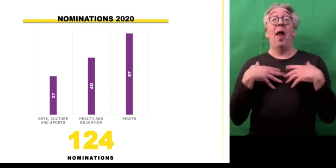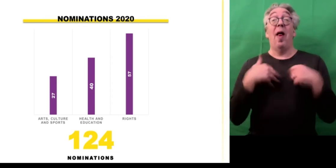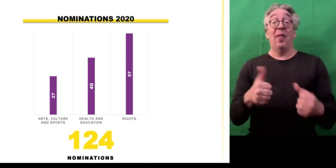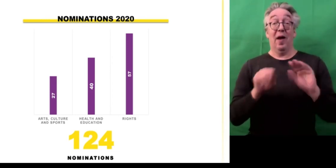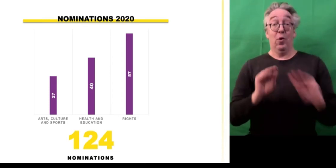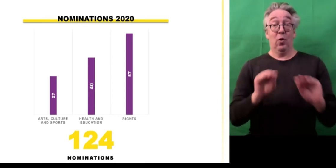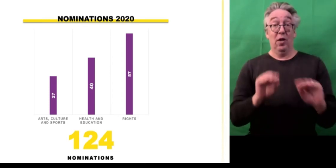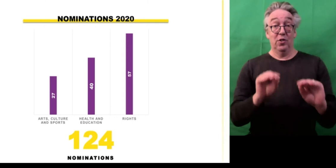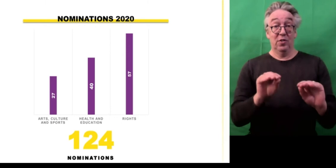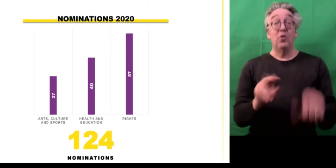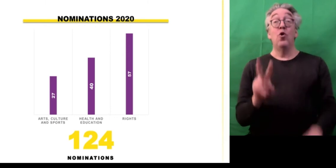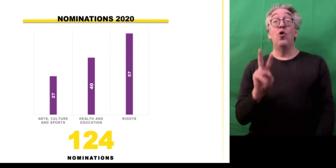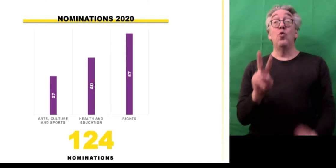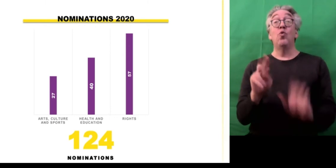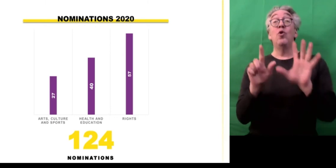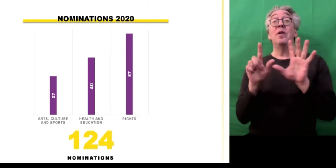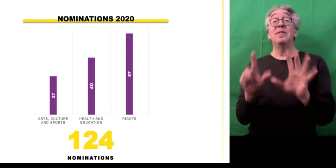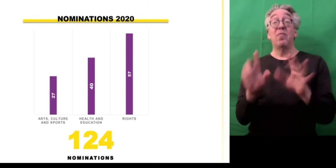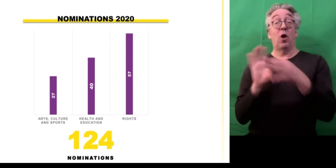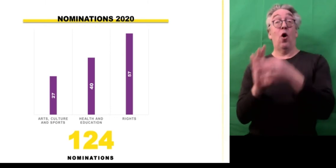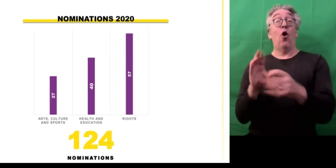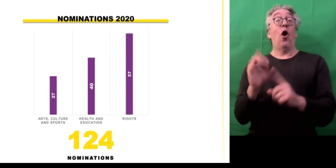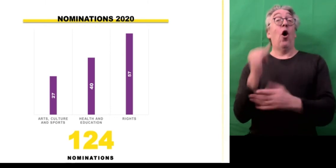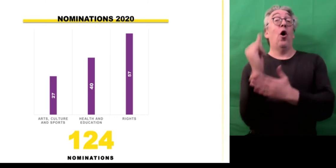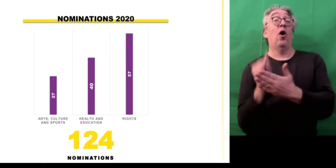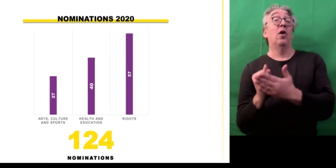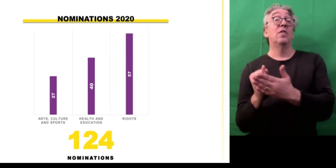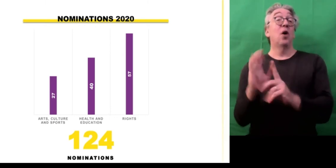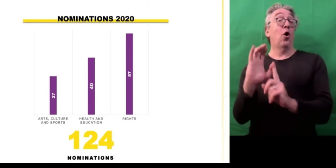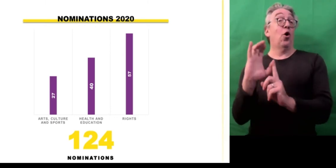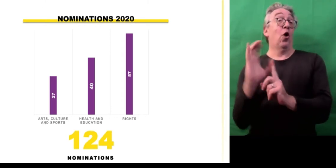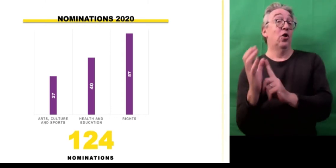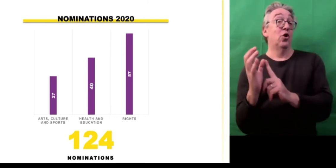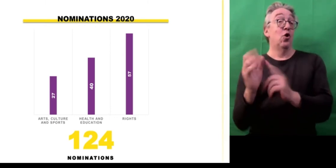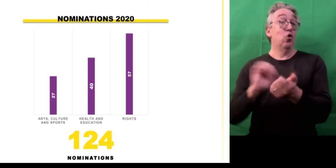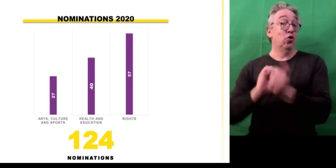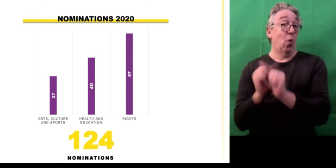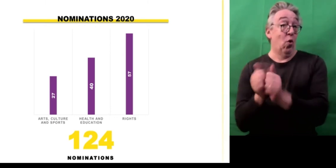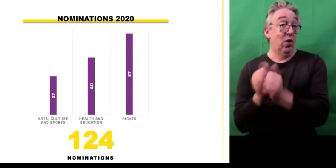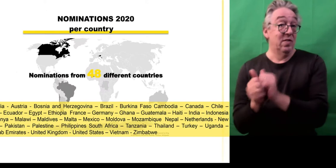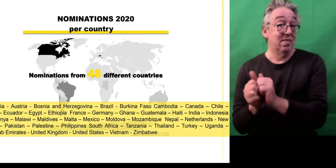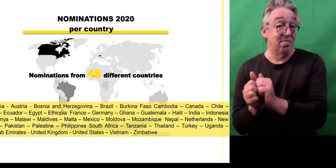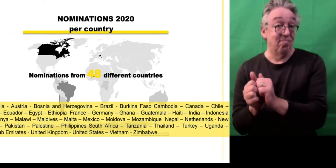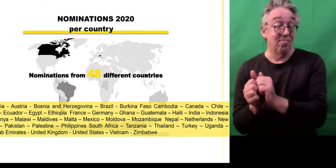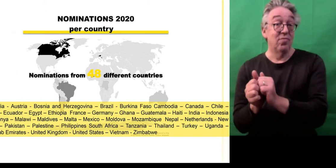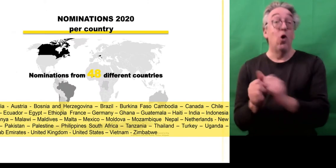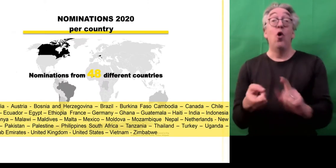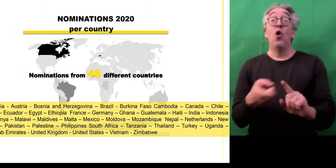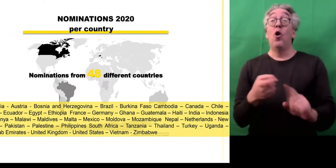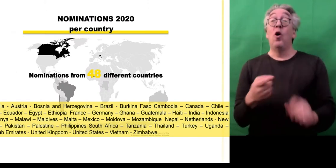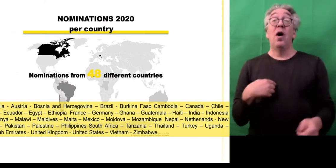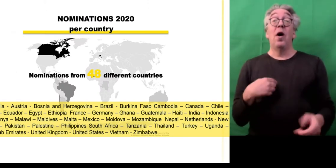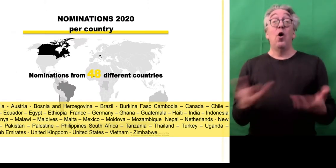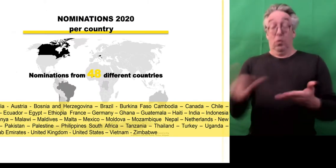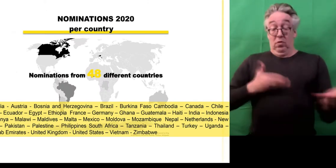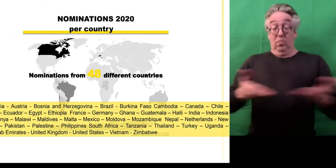27 nominations in arts, culture, and sports. And the nominations came from 48 different